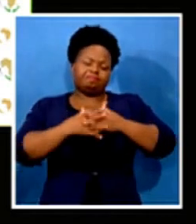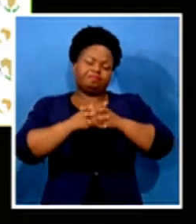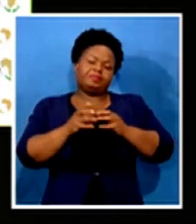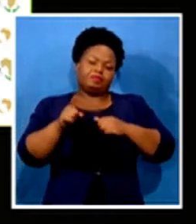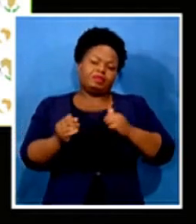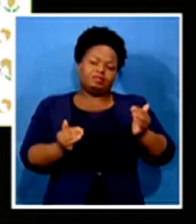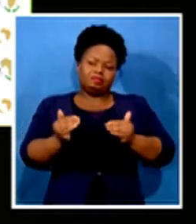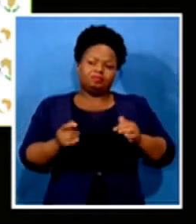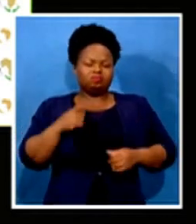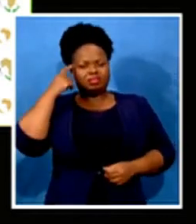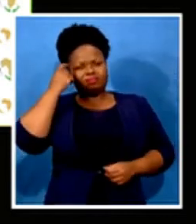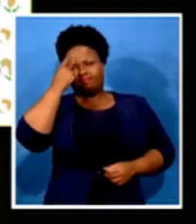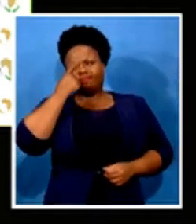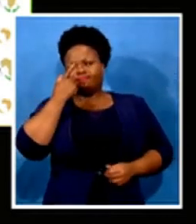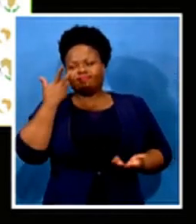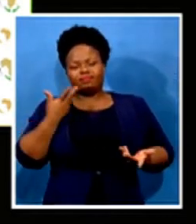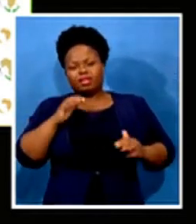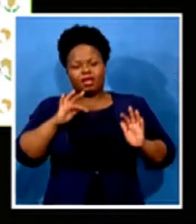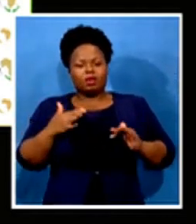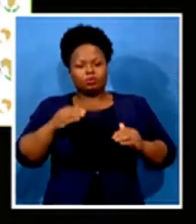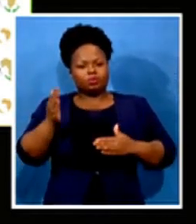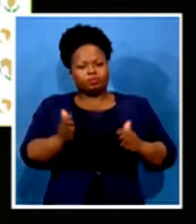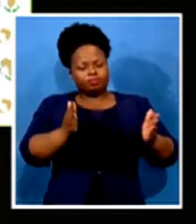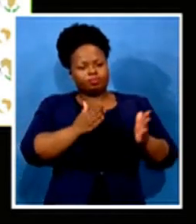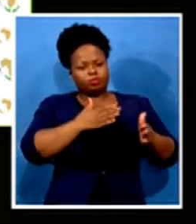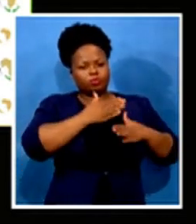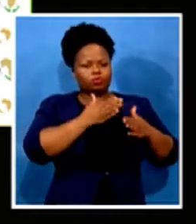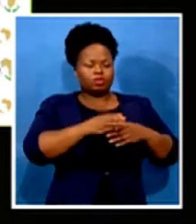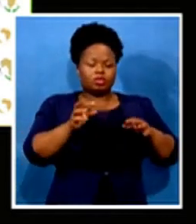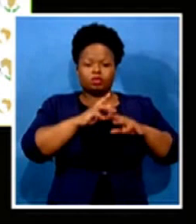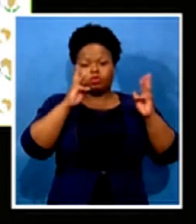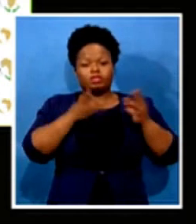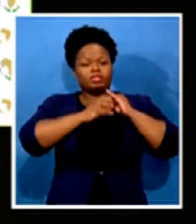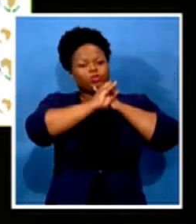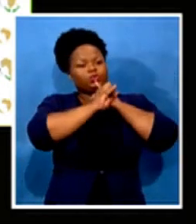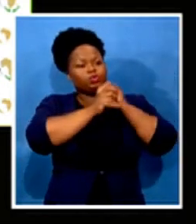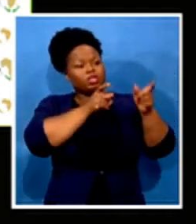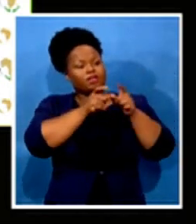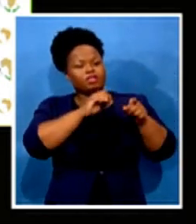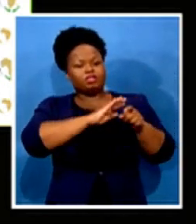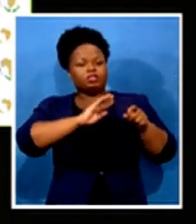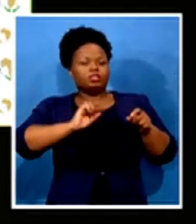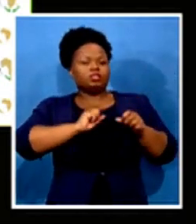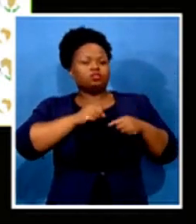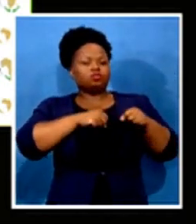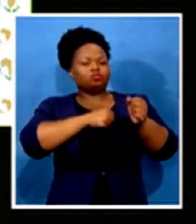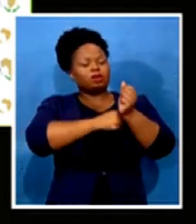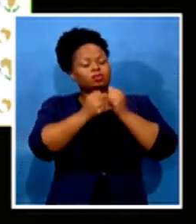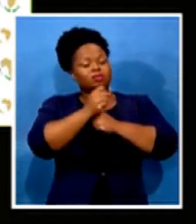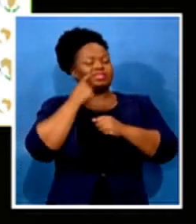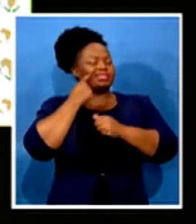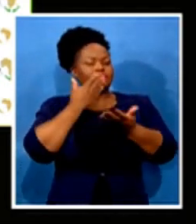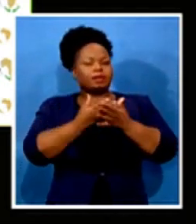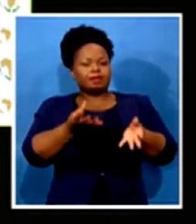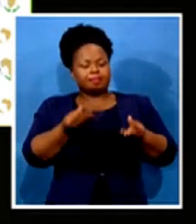ourselves organized as the world and institute a governance structure that will provide an enabling environment so